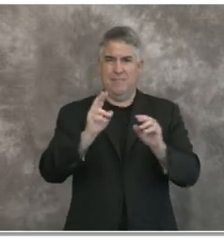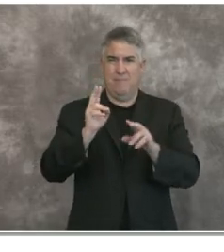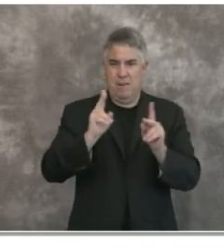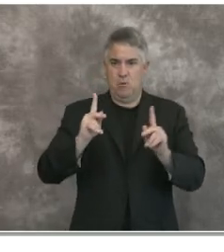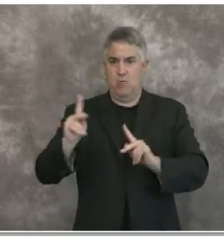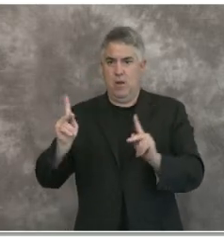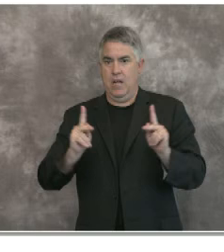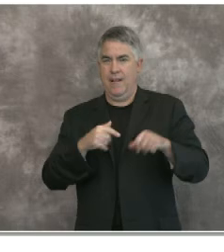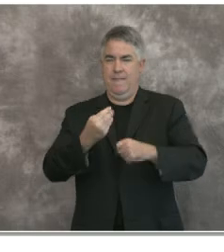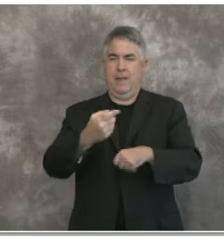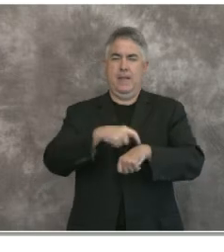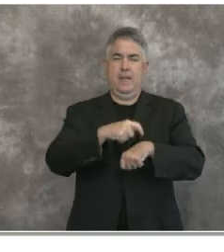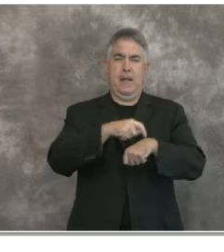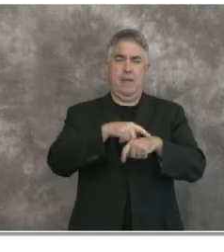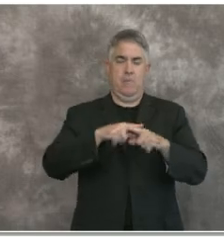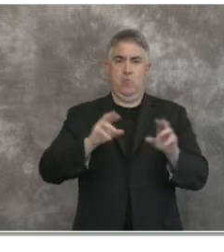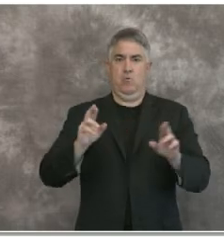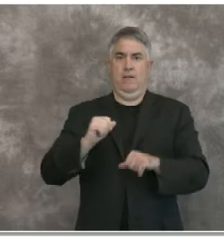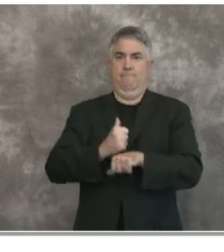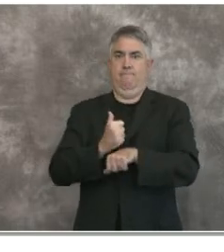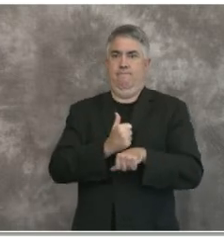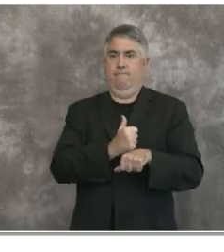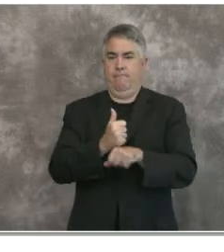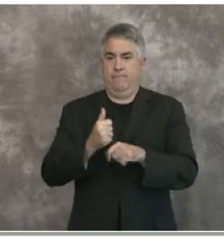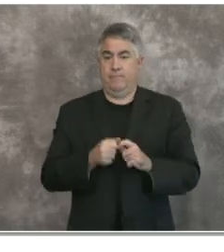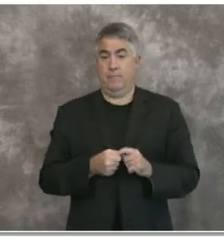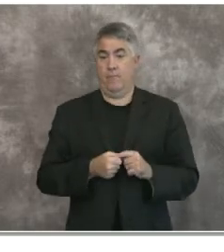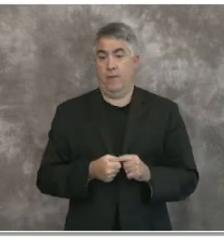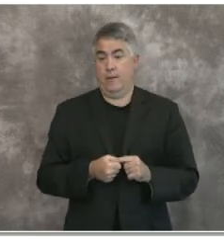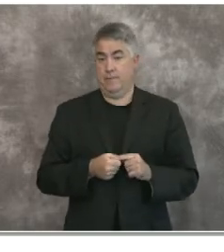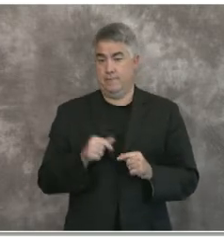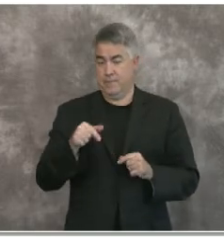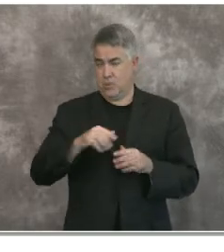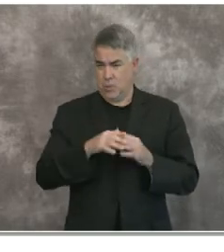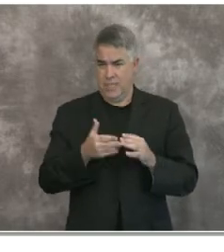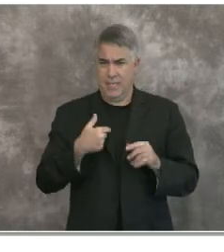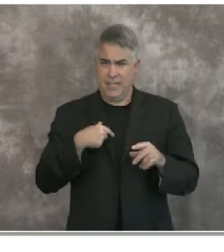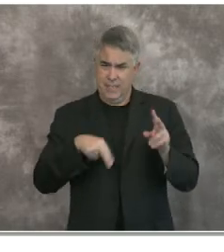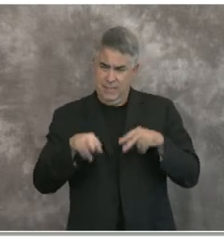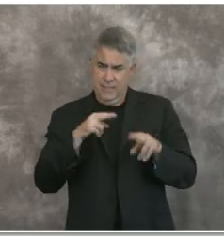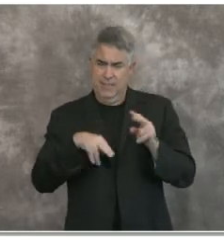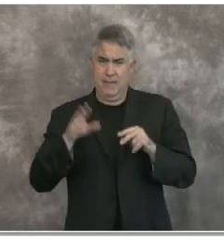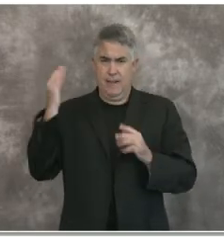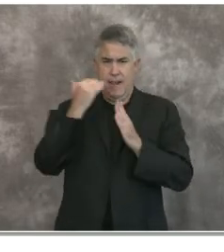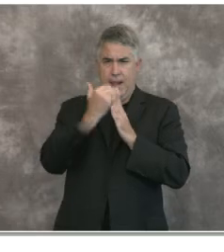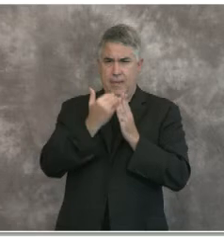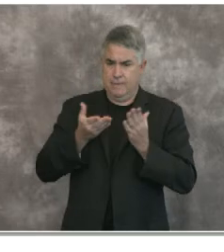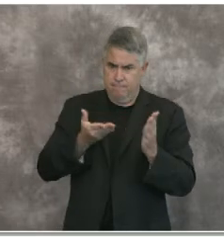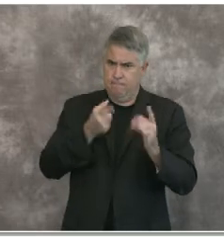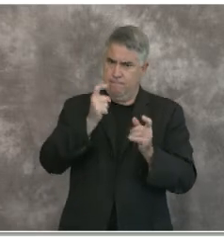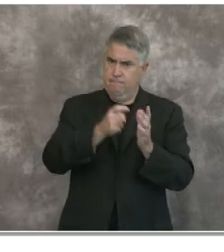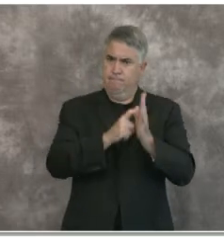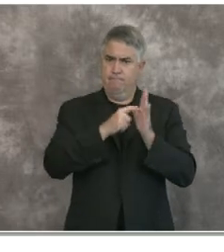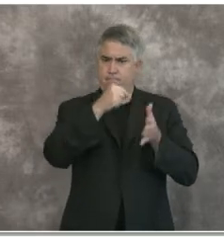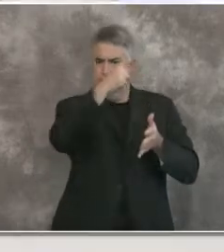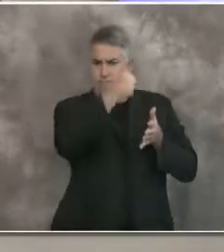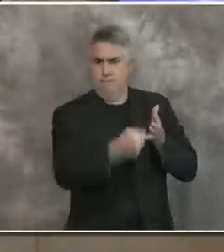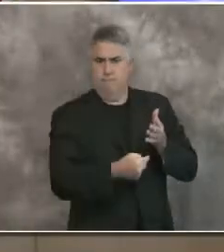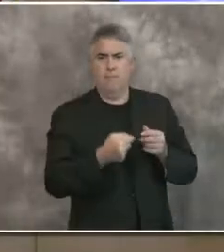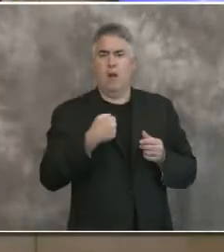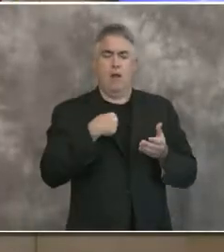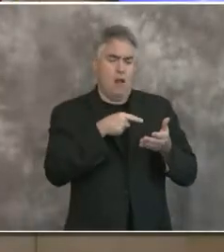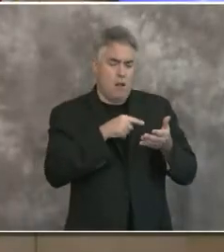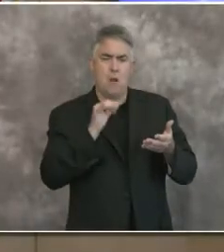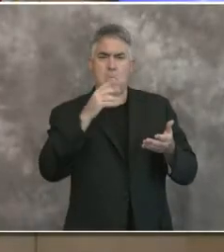June 12th. Over the weekend, we will evaluate the guidance that comes out, continue to monitor our situation, and we think we'll have more updates throughout next